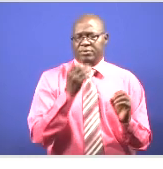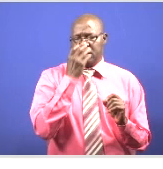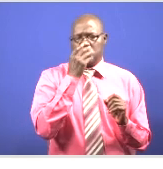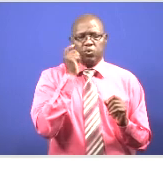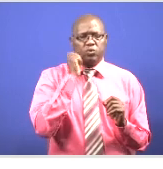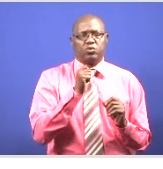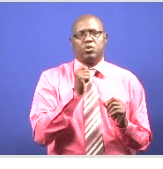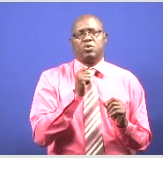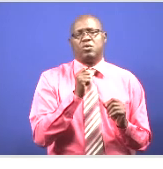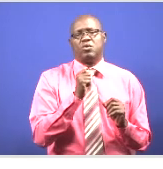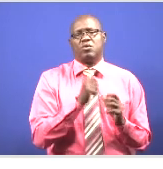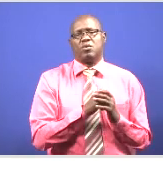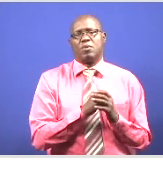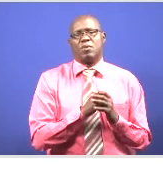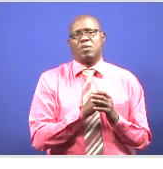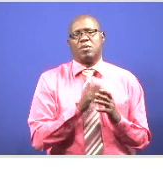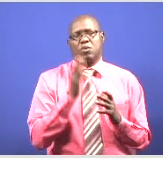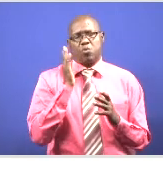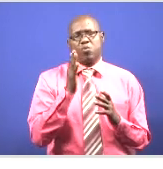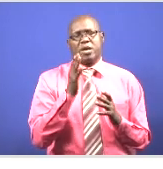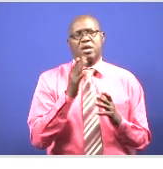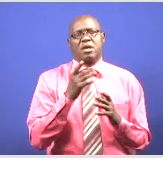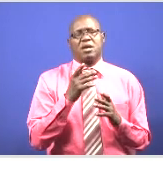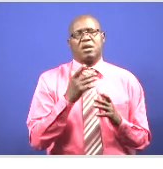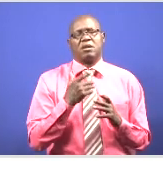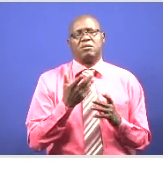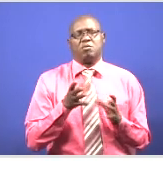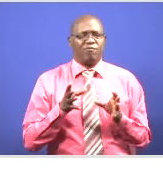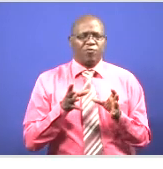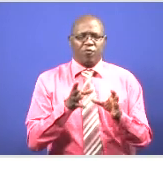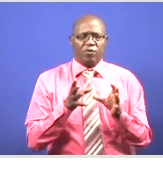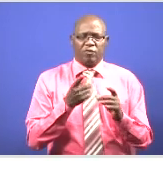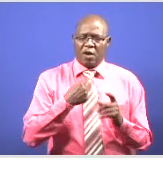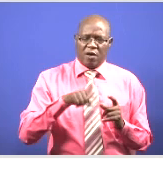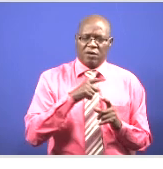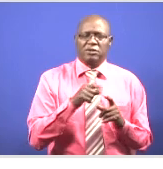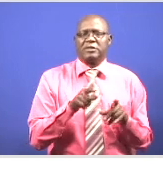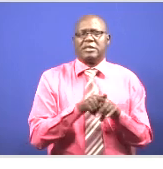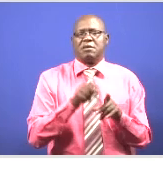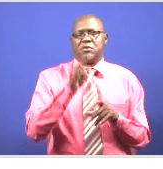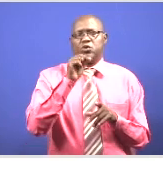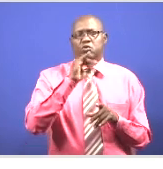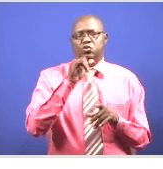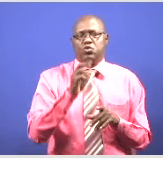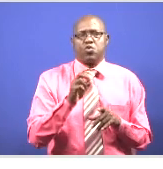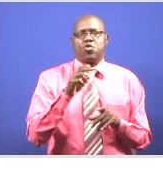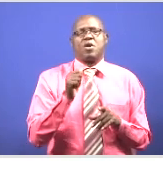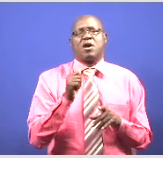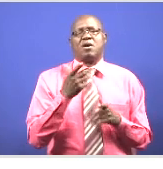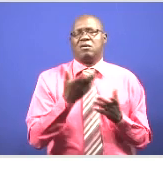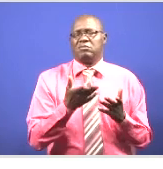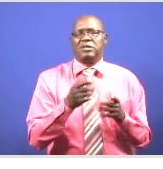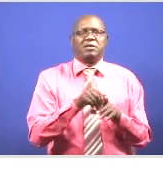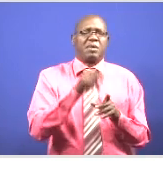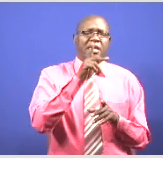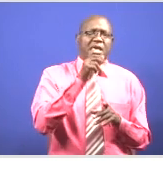neck. Njuguna Ndungu is going to be on our neck. Githimburu is not going to spare us. The KRA